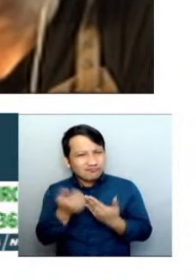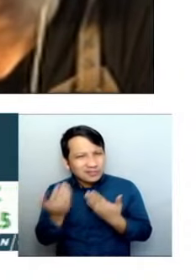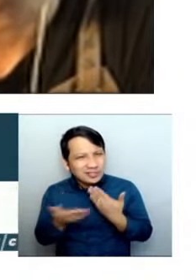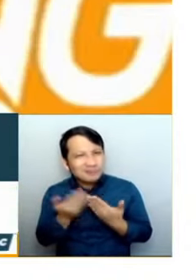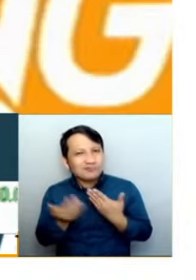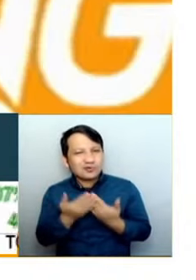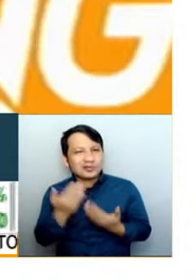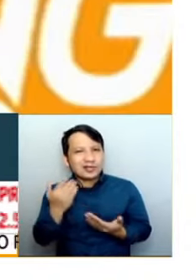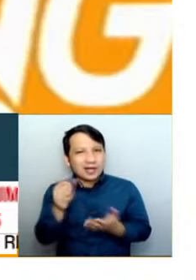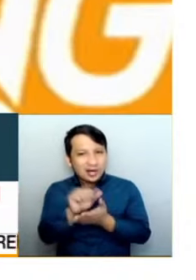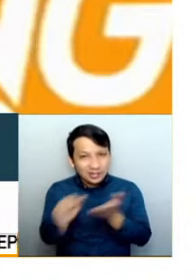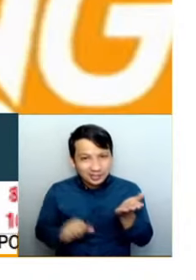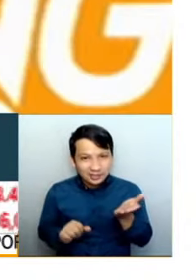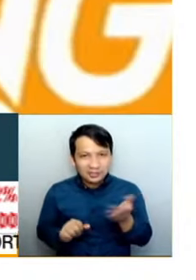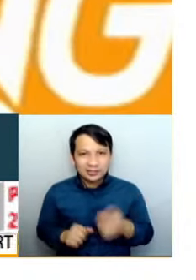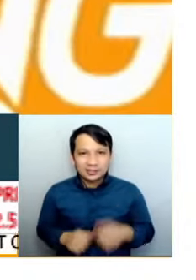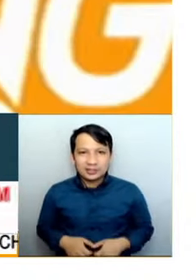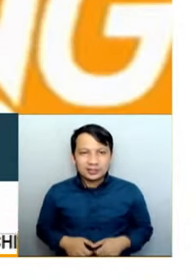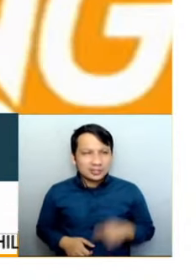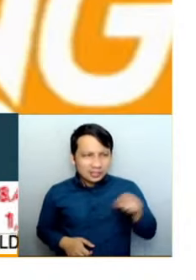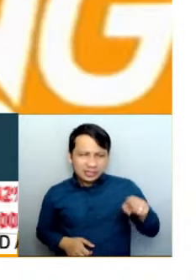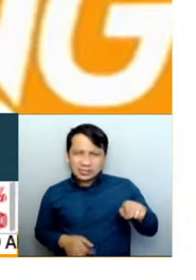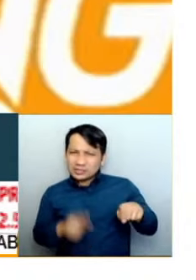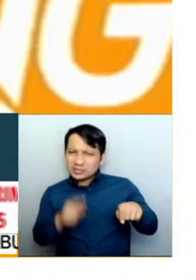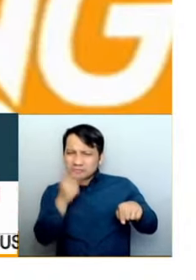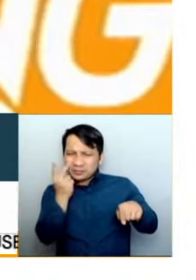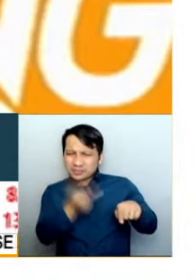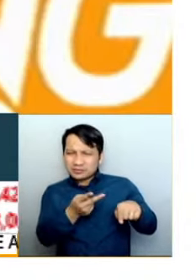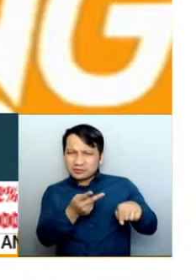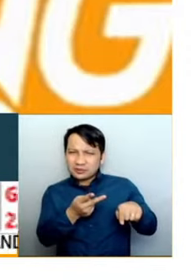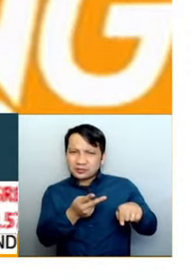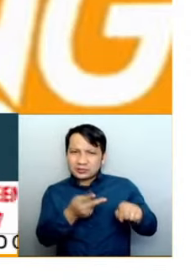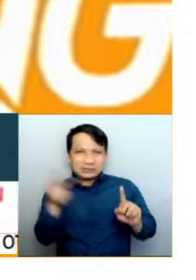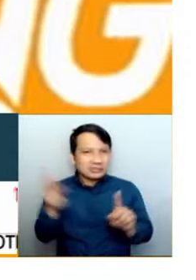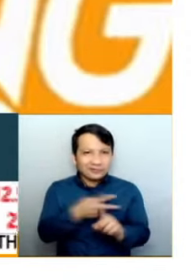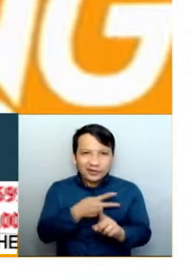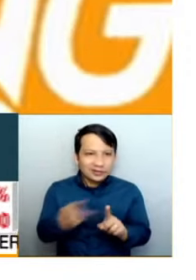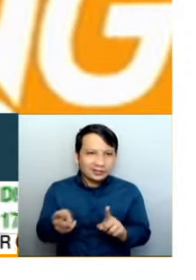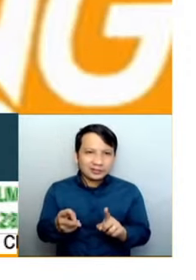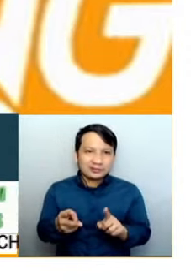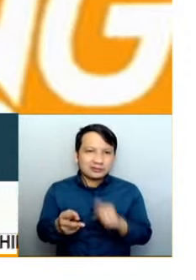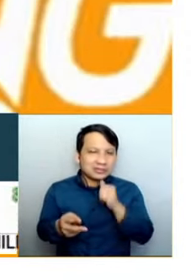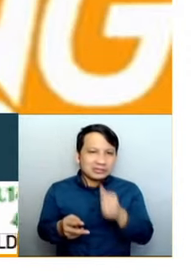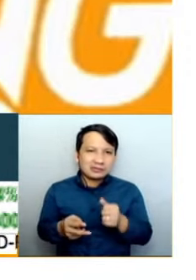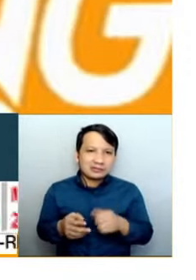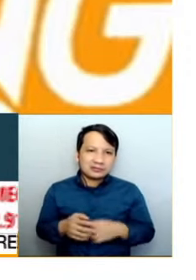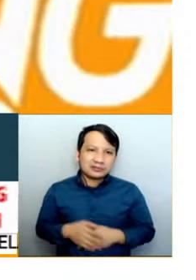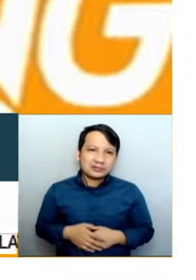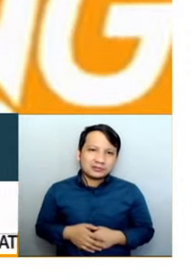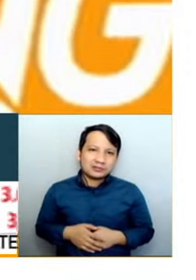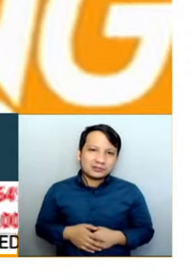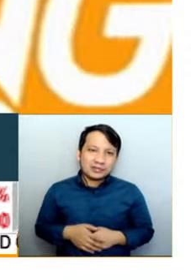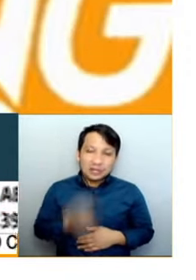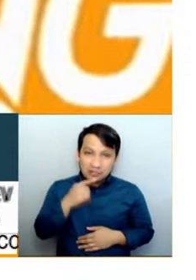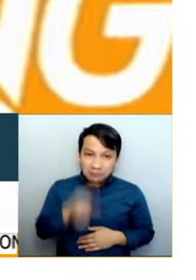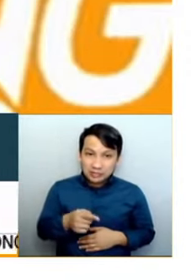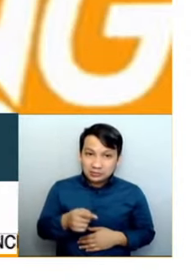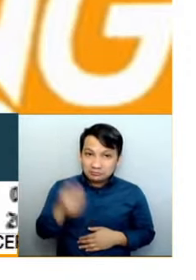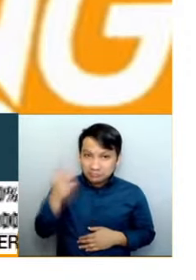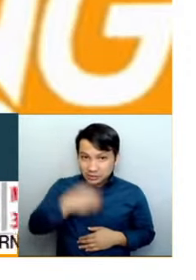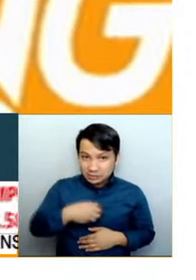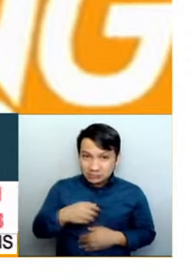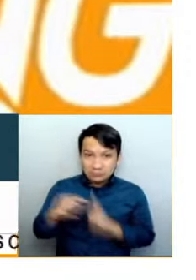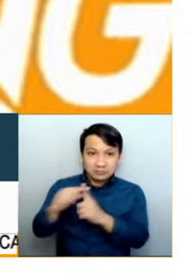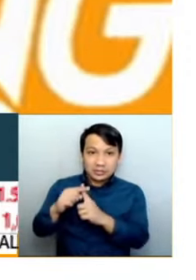hindi siya angry in a sense na violent, ganun. Yeah. Mas positive